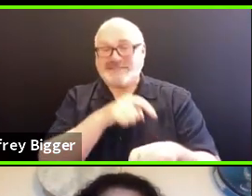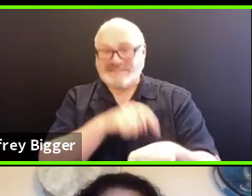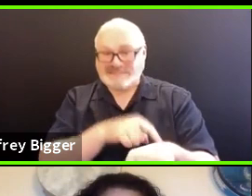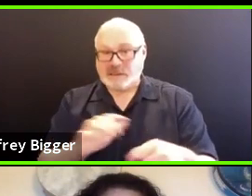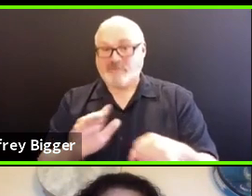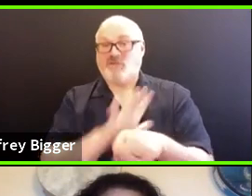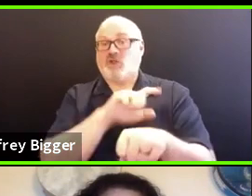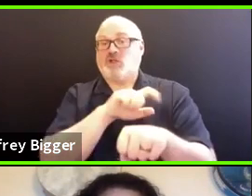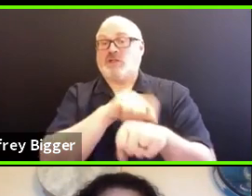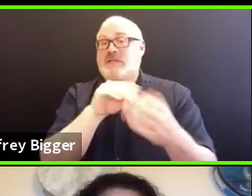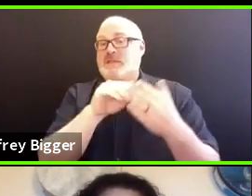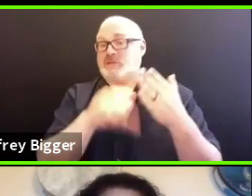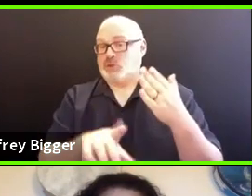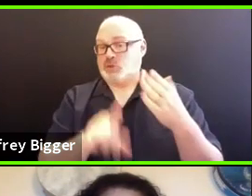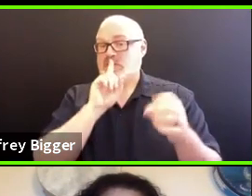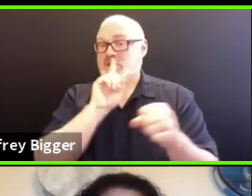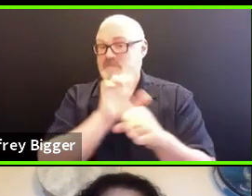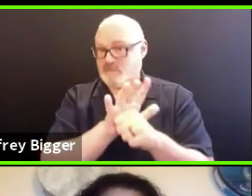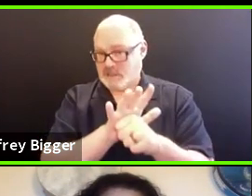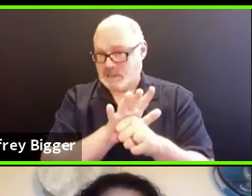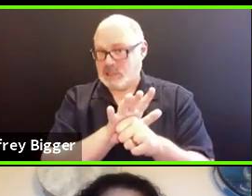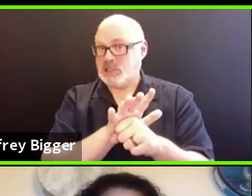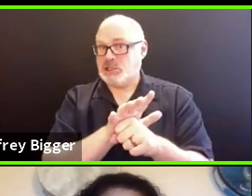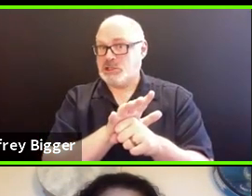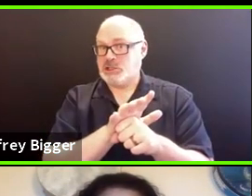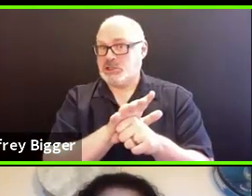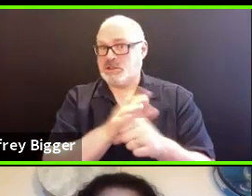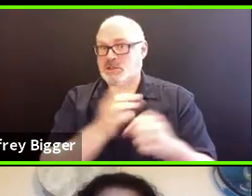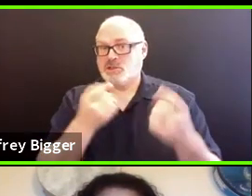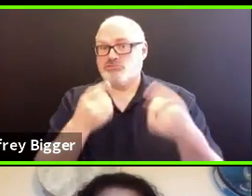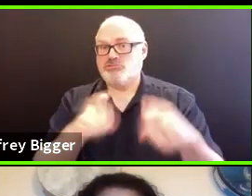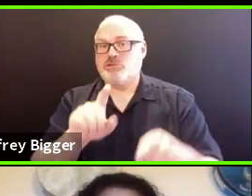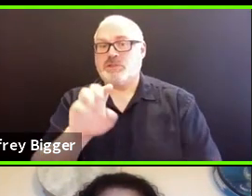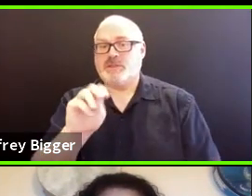full-time confirmation throughout May.